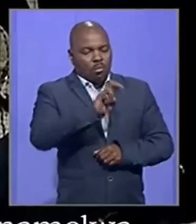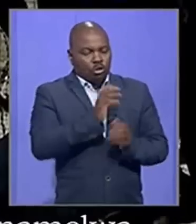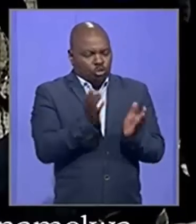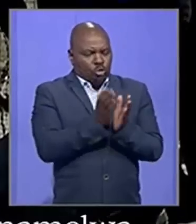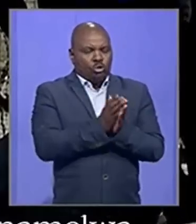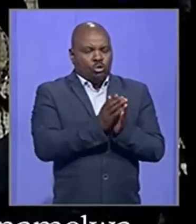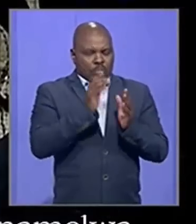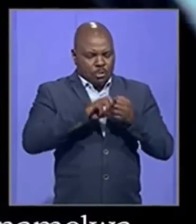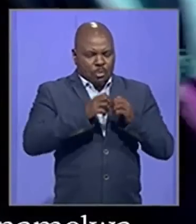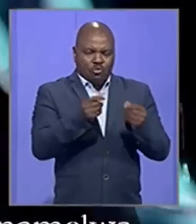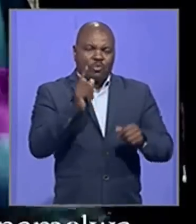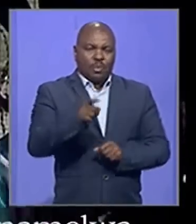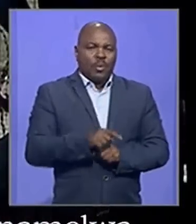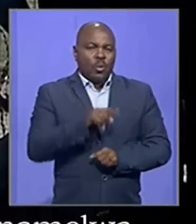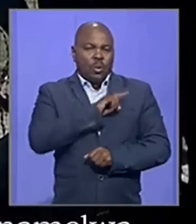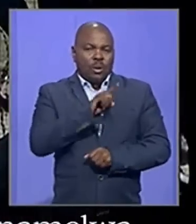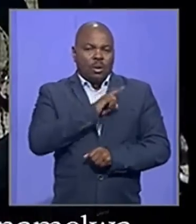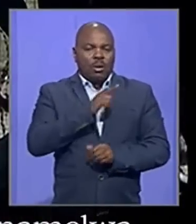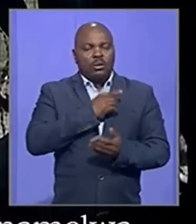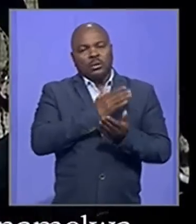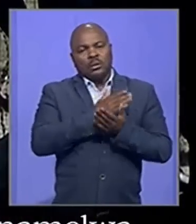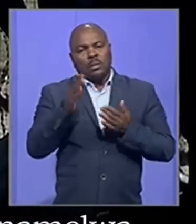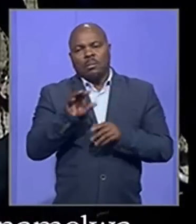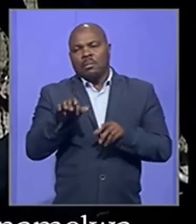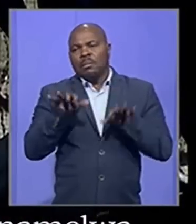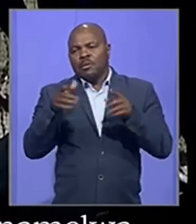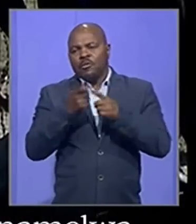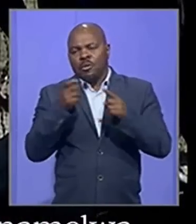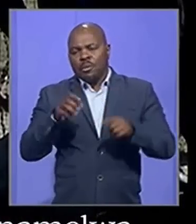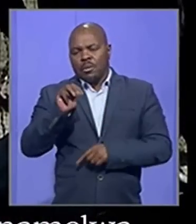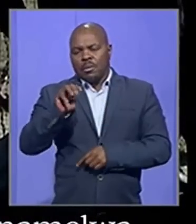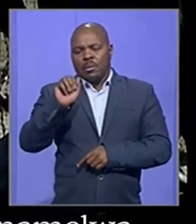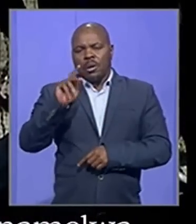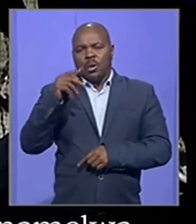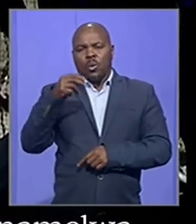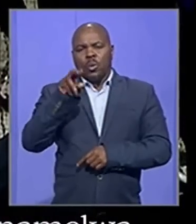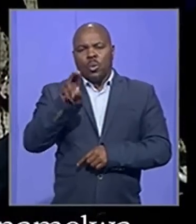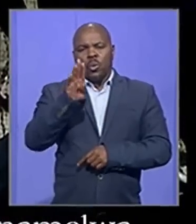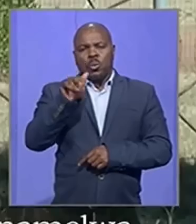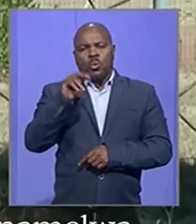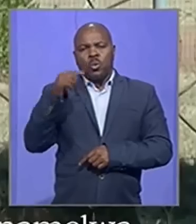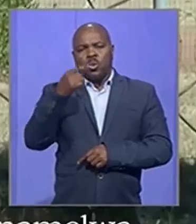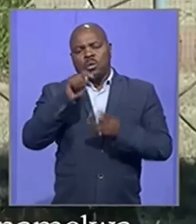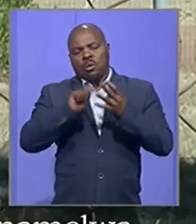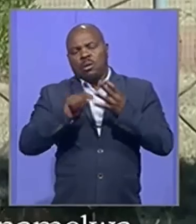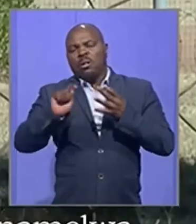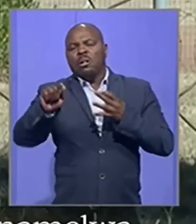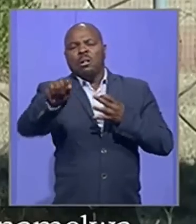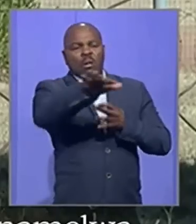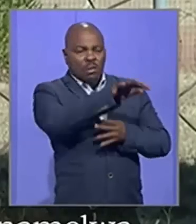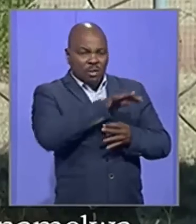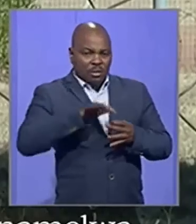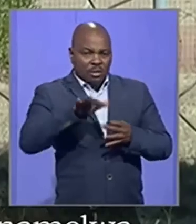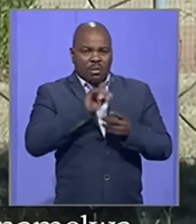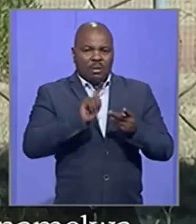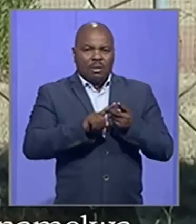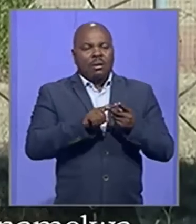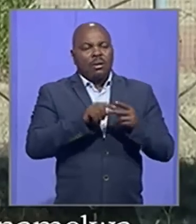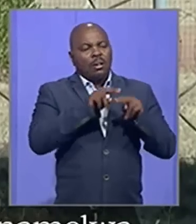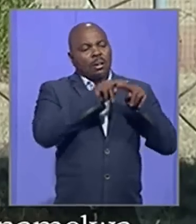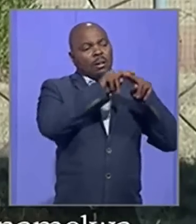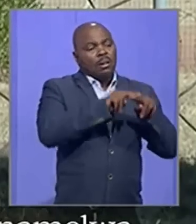Ba ka ya gore barutwana bao ba dulang mo metseng e tshwana le Makhubung, Madibe, Makgabane le Tshwenyane gareng ga e mengwe le barutwana bao ba ikaegileng